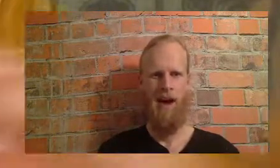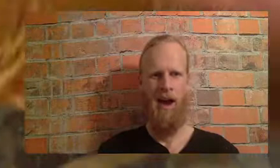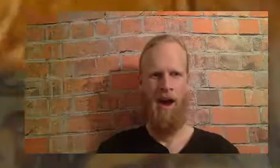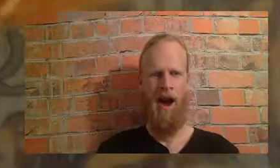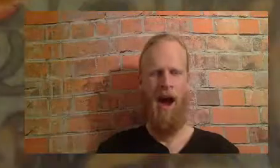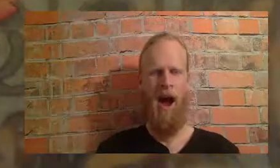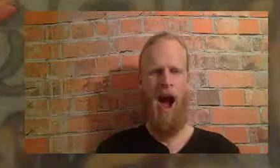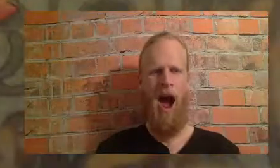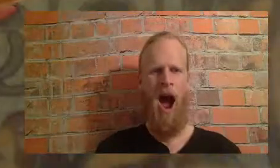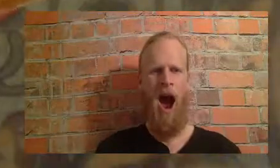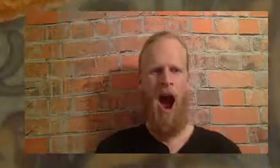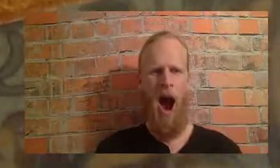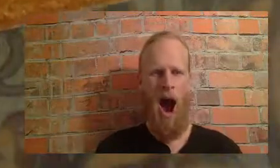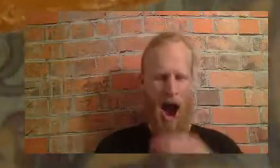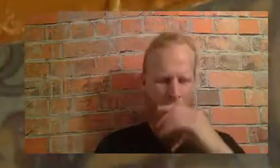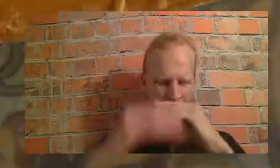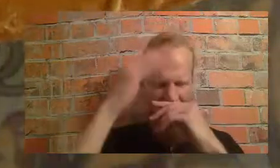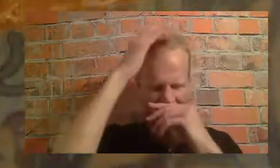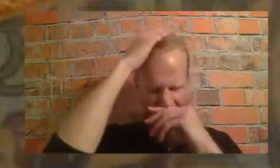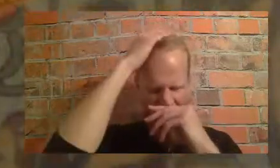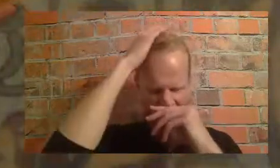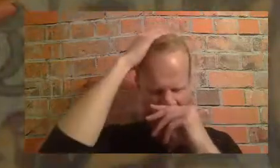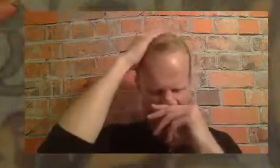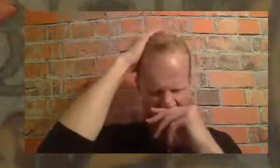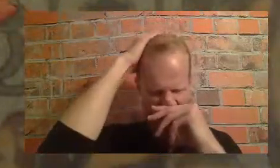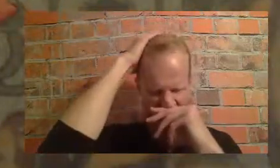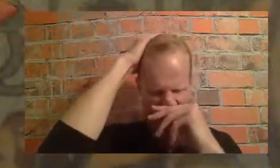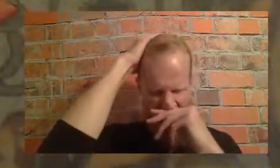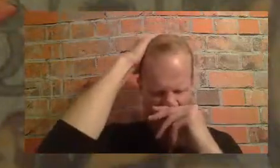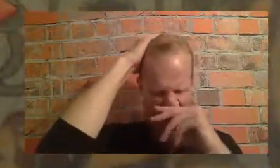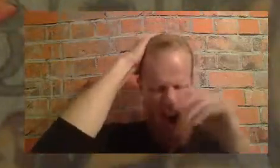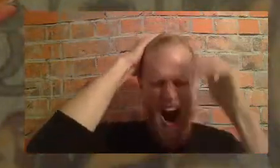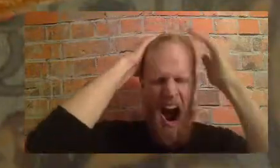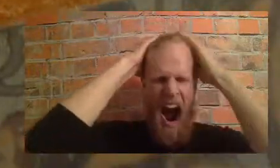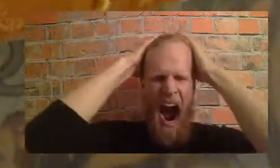Tapping the top of the head. How long has it been going on?